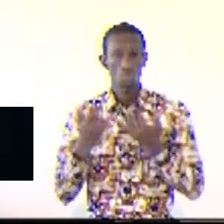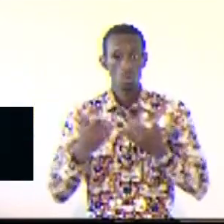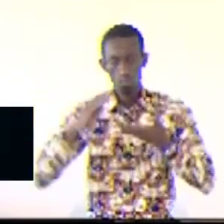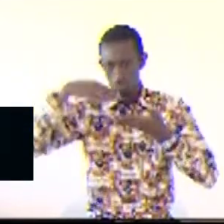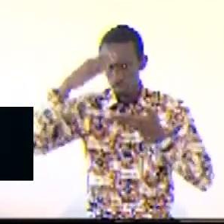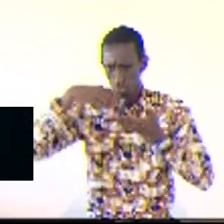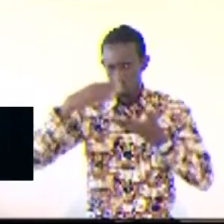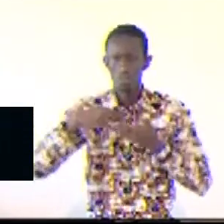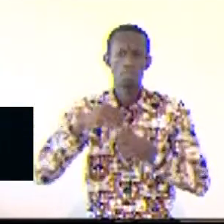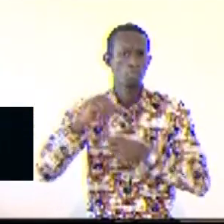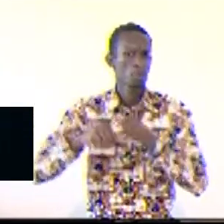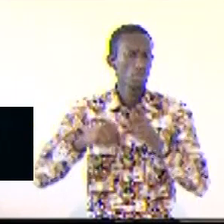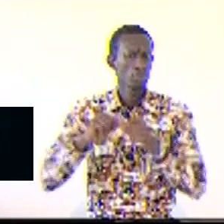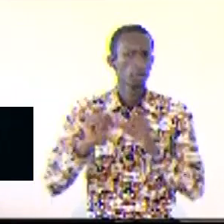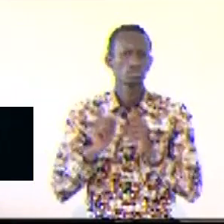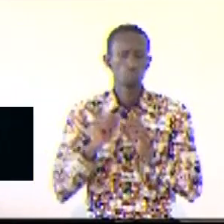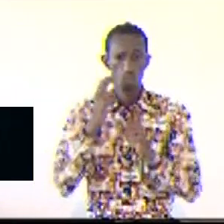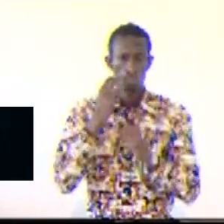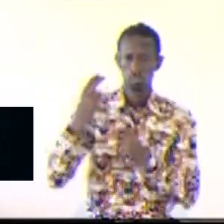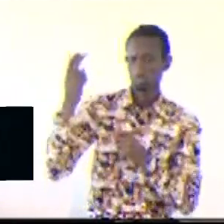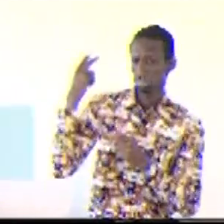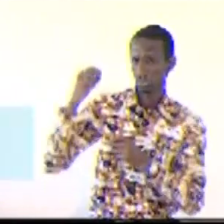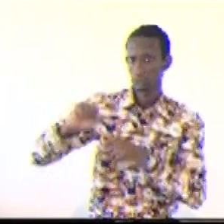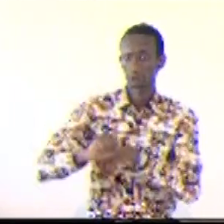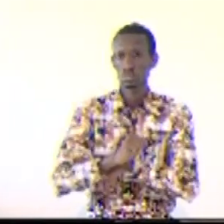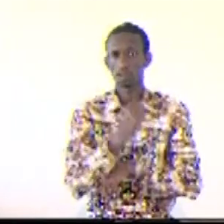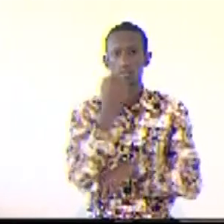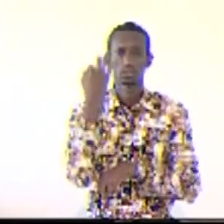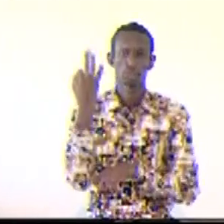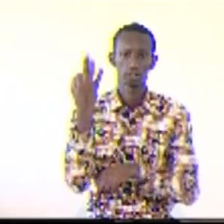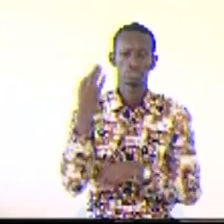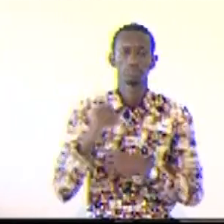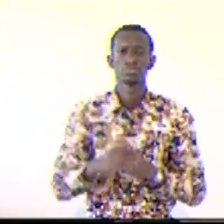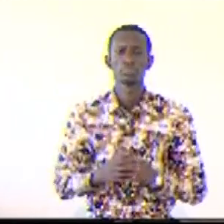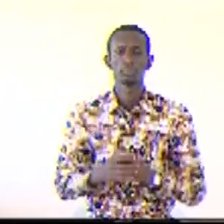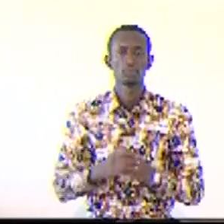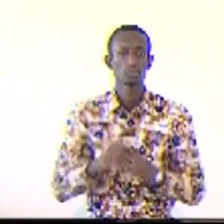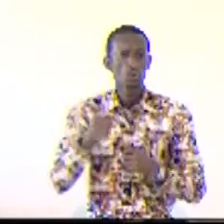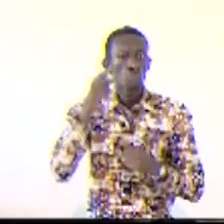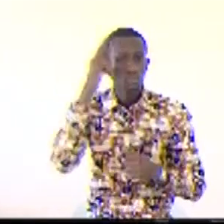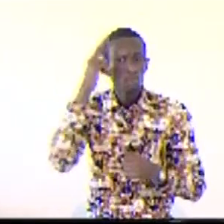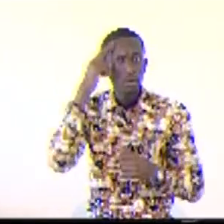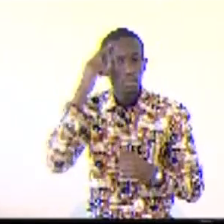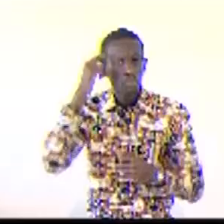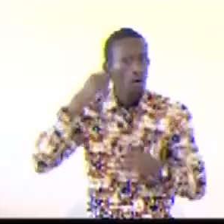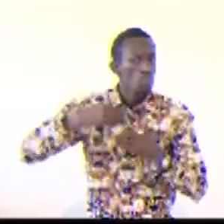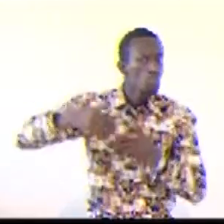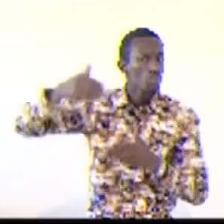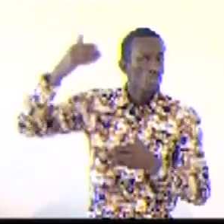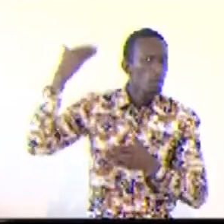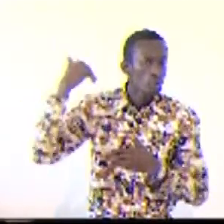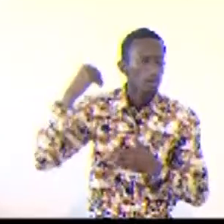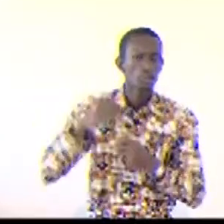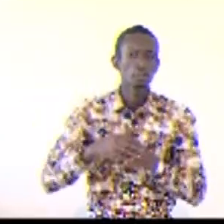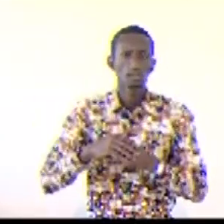revising with Senior 3. And you remember last time we were on the Unit 3.